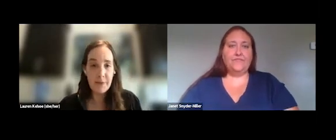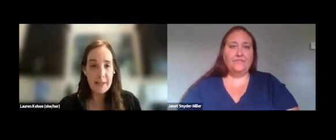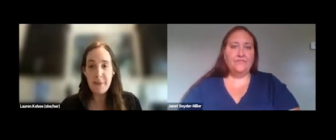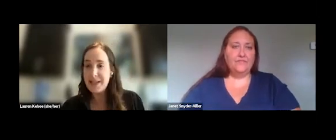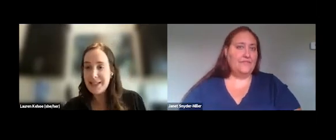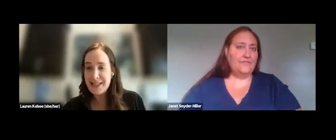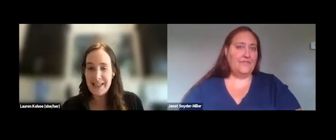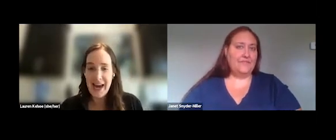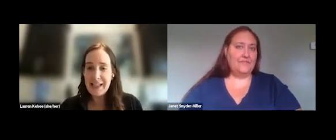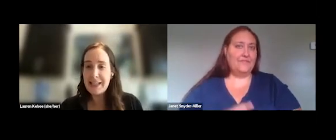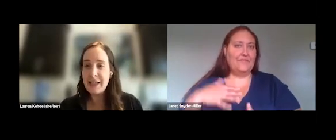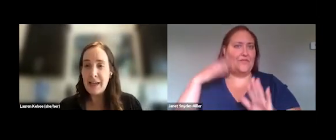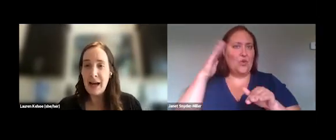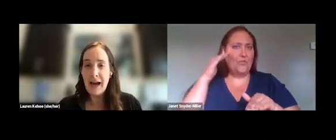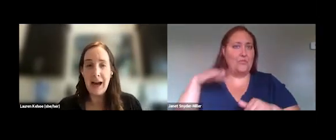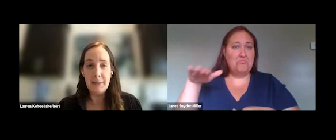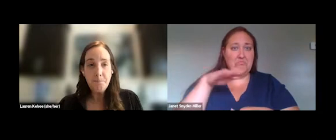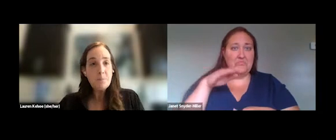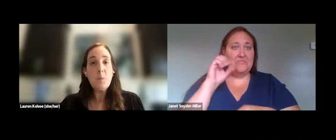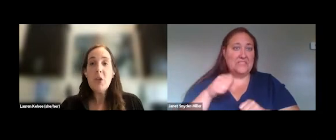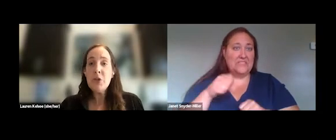And hopefully everybody can see that.